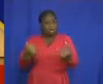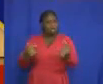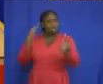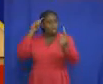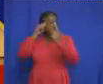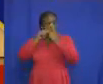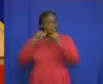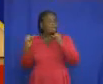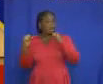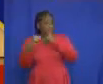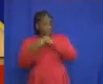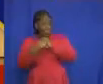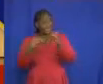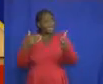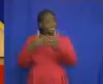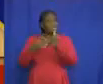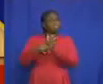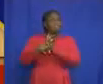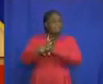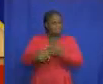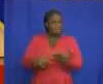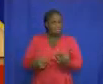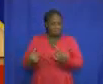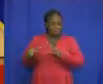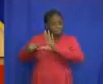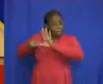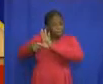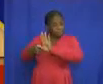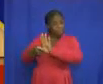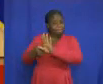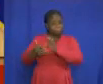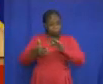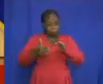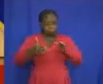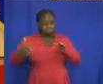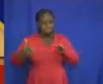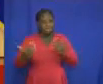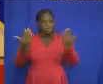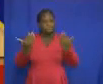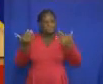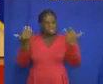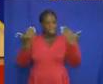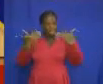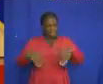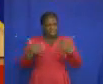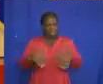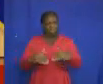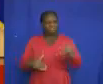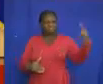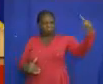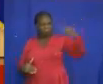fight against the virus, right from the onset, has been to limit its importation onto our